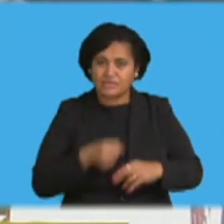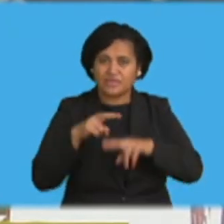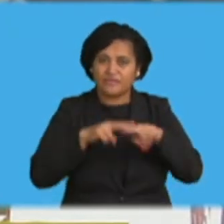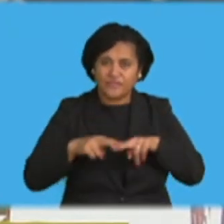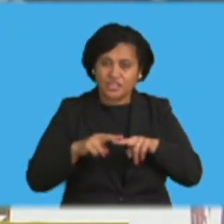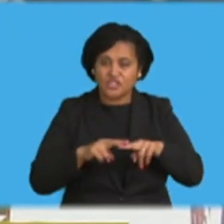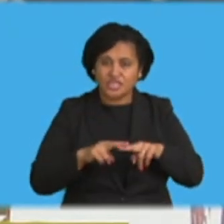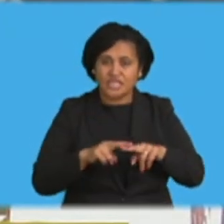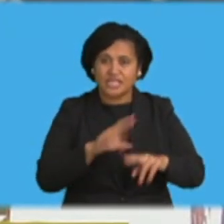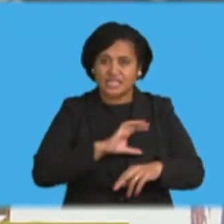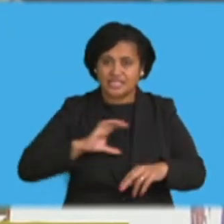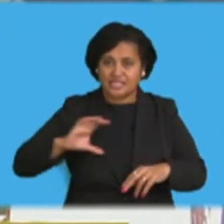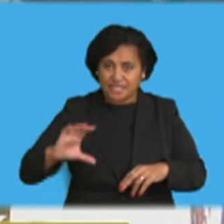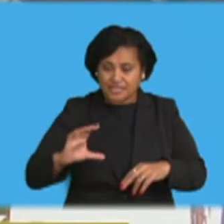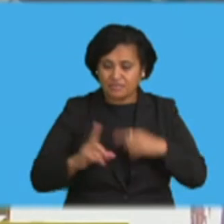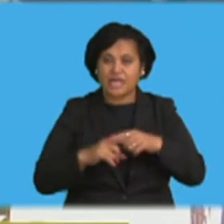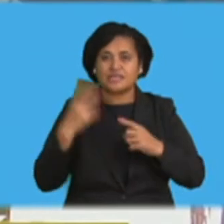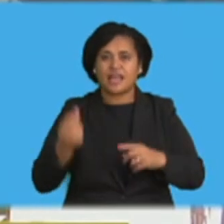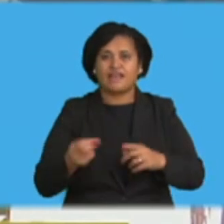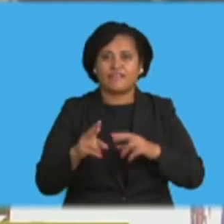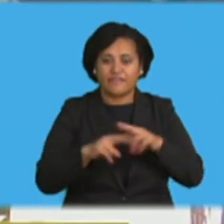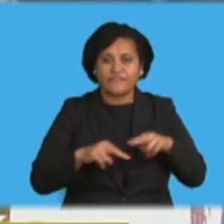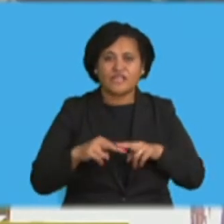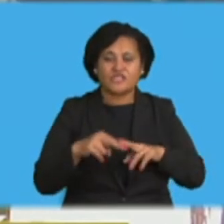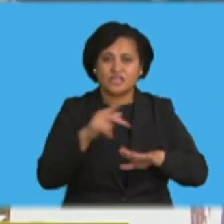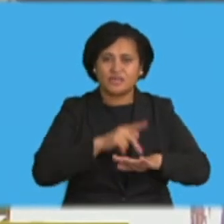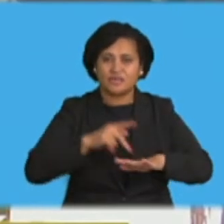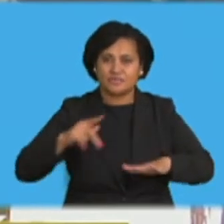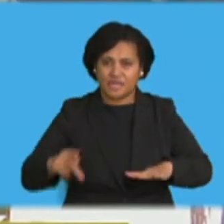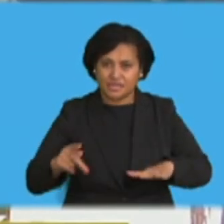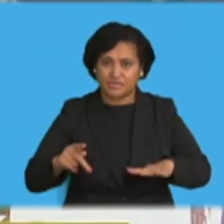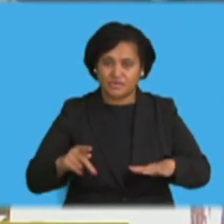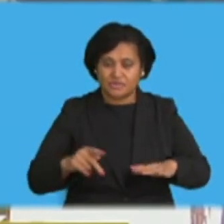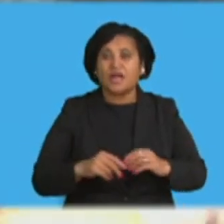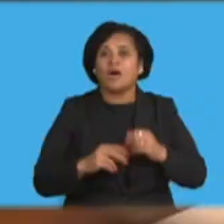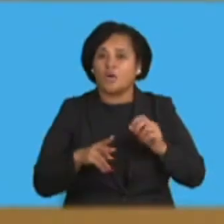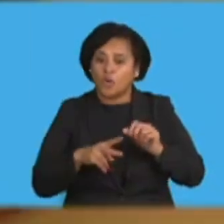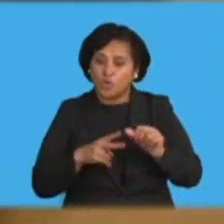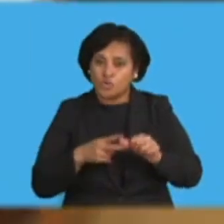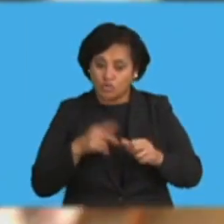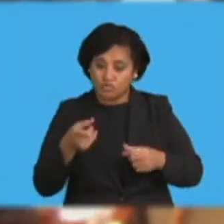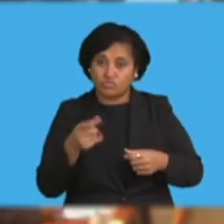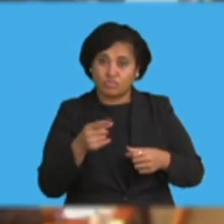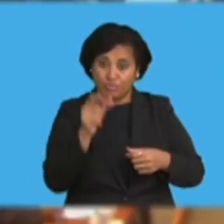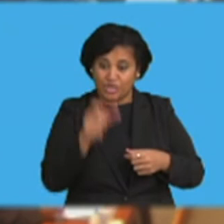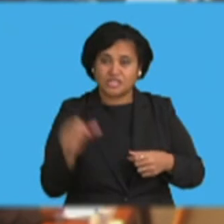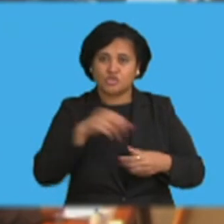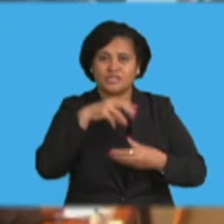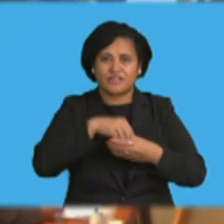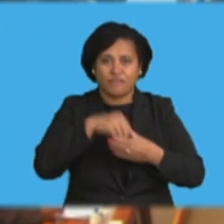Fijian passport. However, the successful applicant should be involved in the development of youth in Fiji. He or